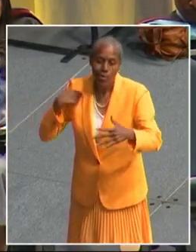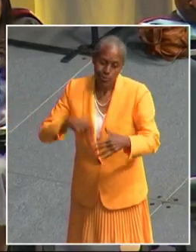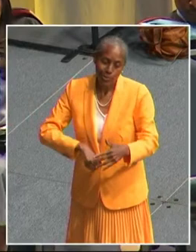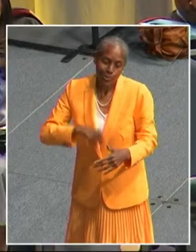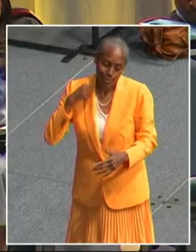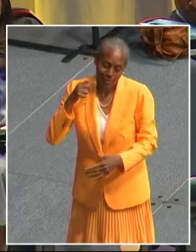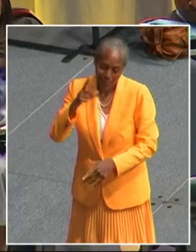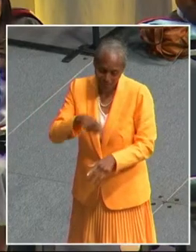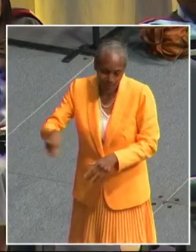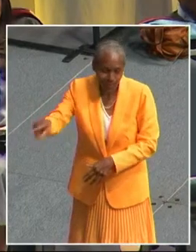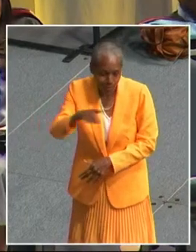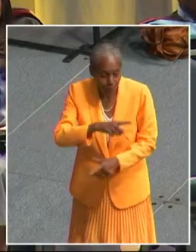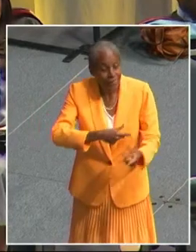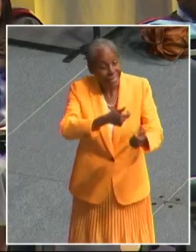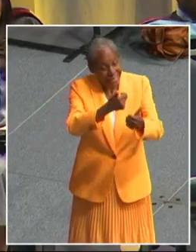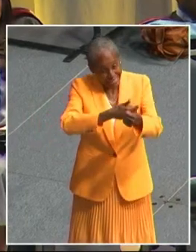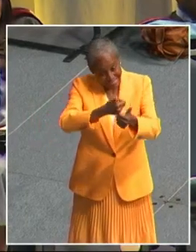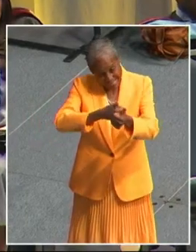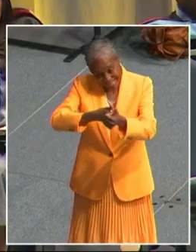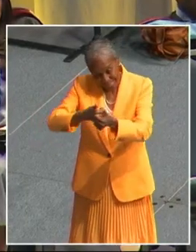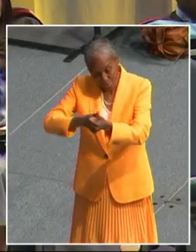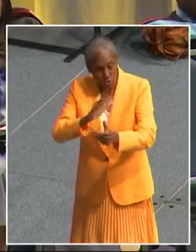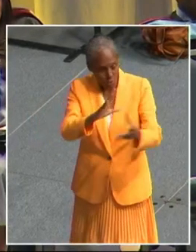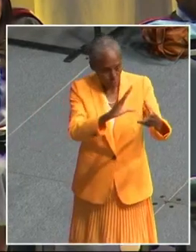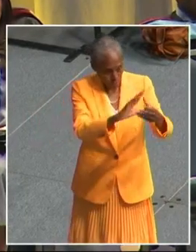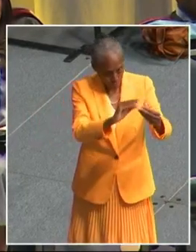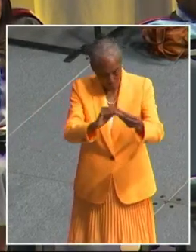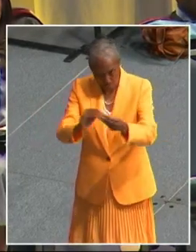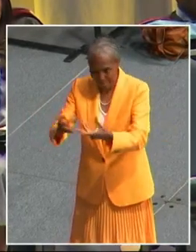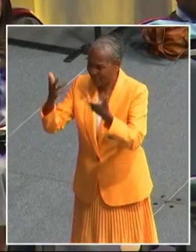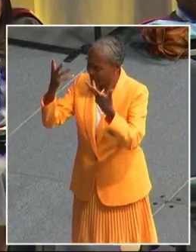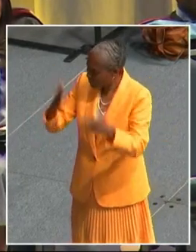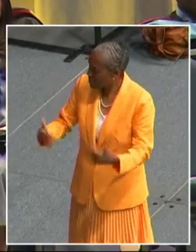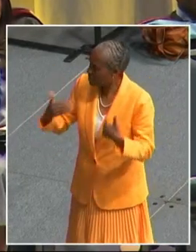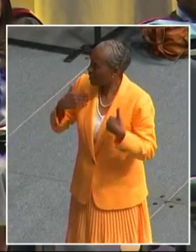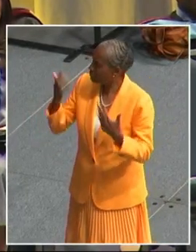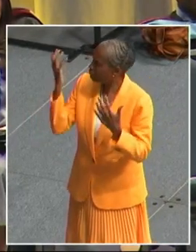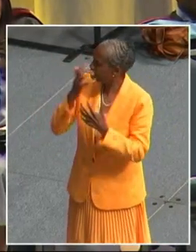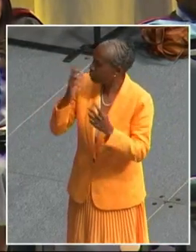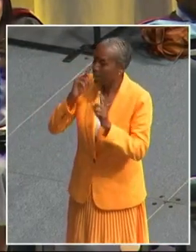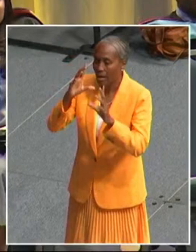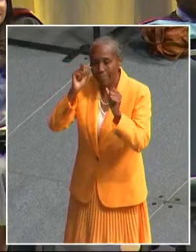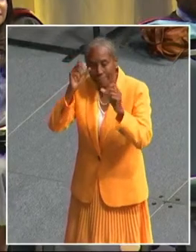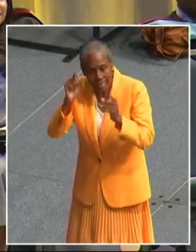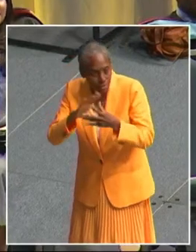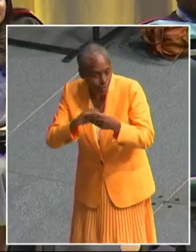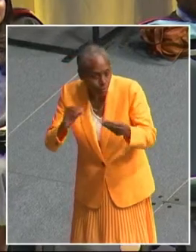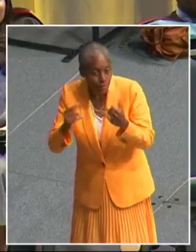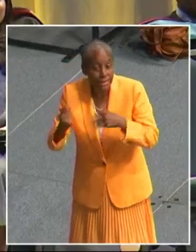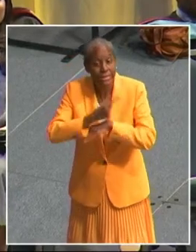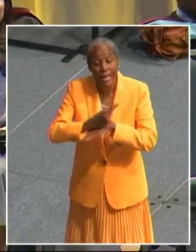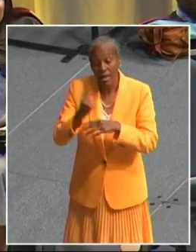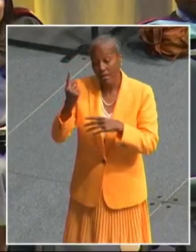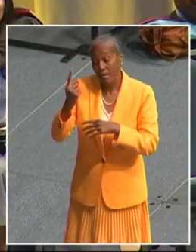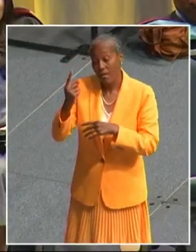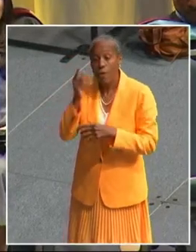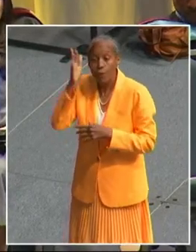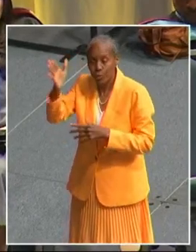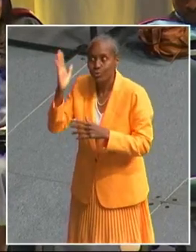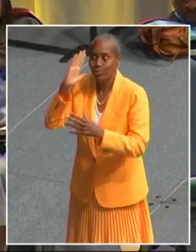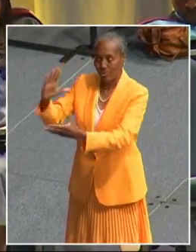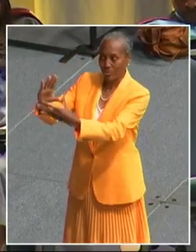proud. Each of you has a great story already, a great story today, and a great story in the